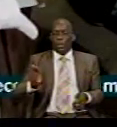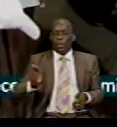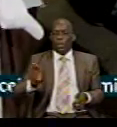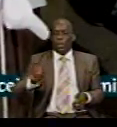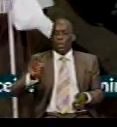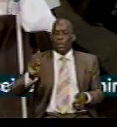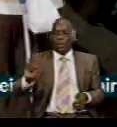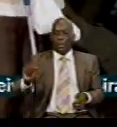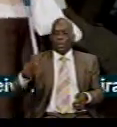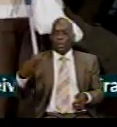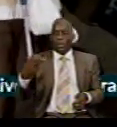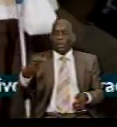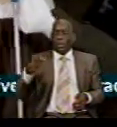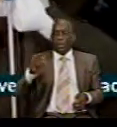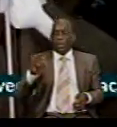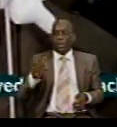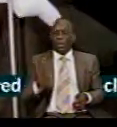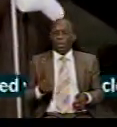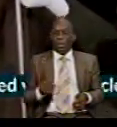front.